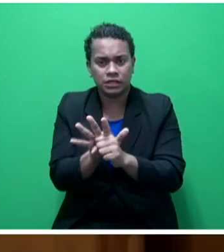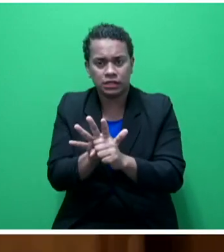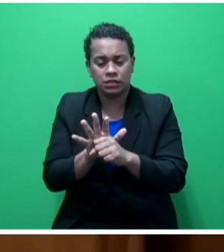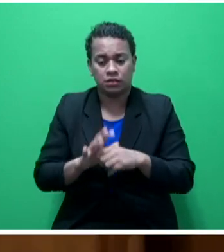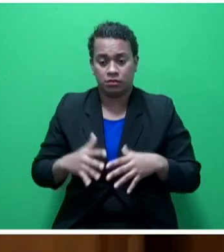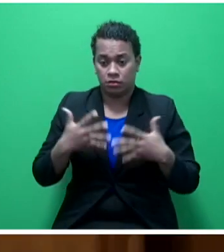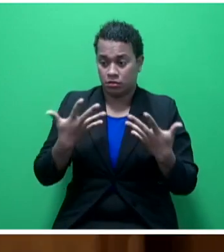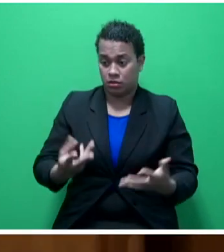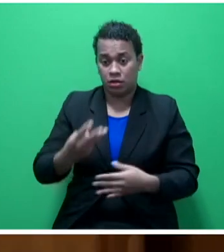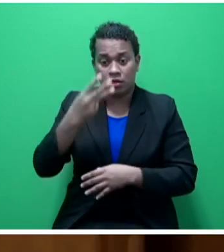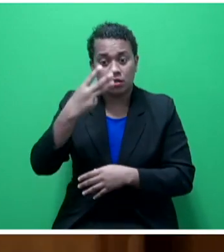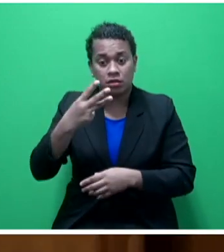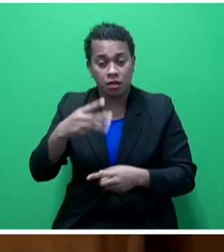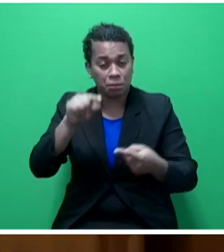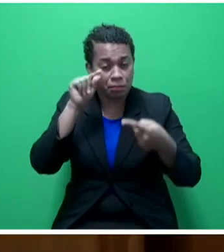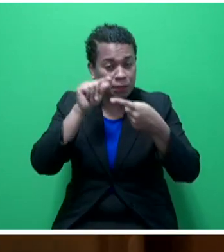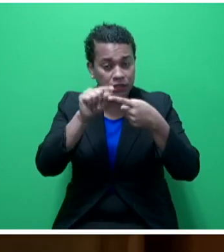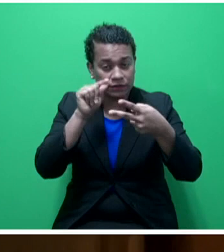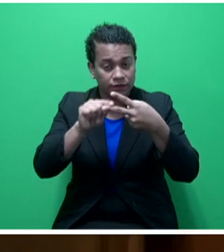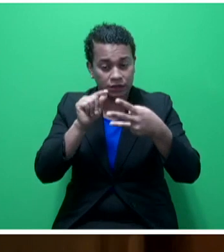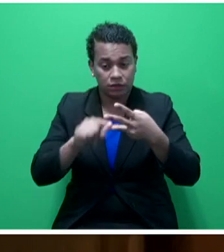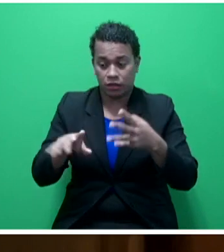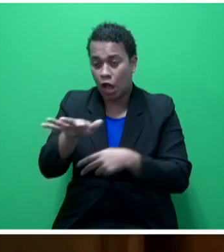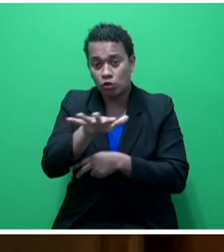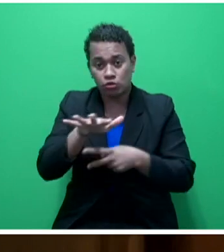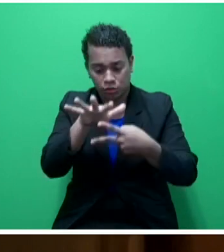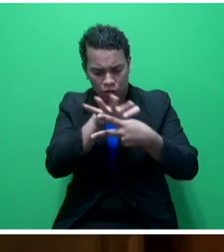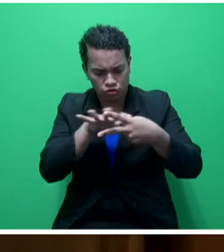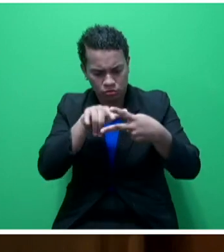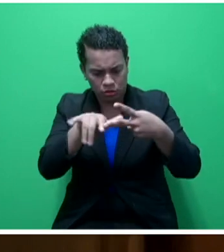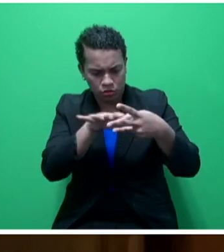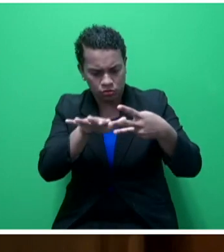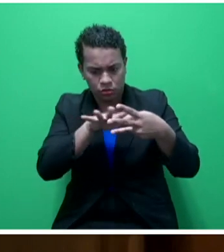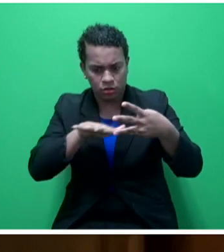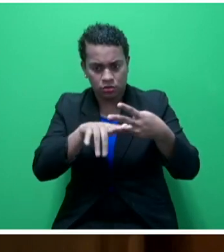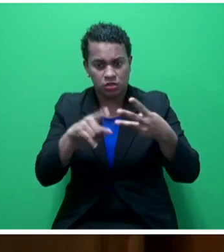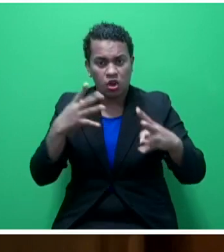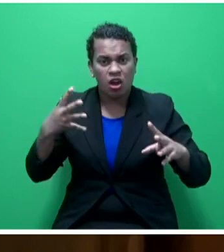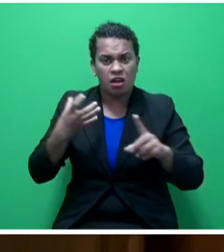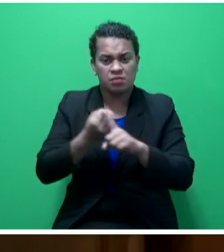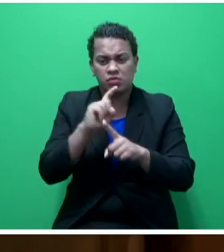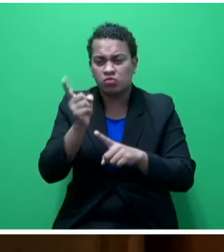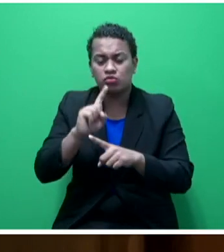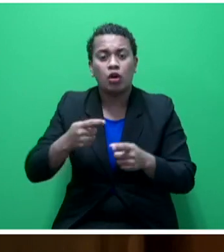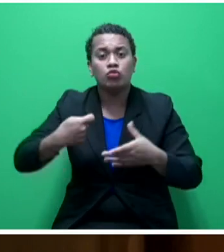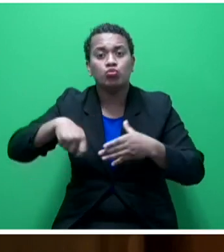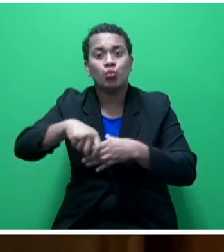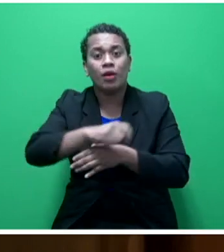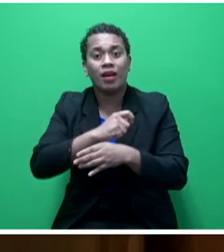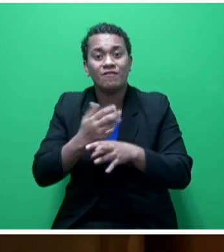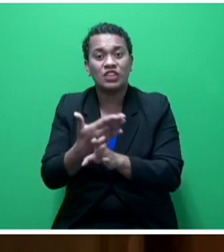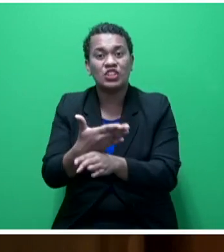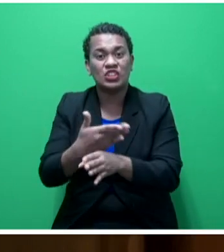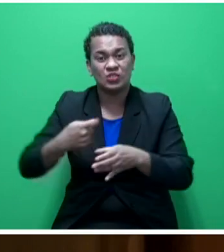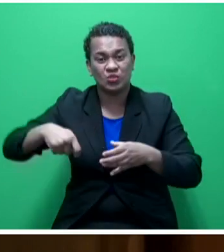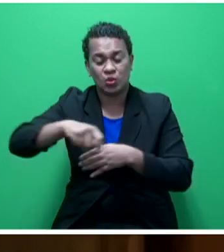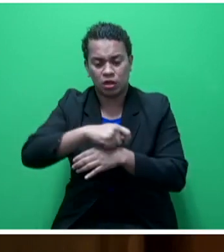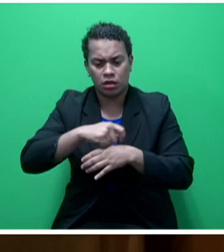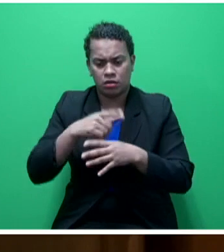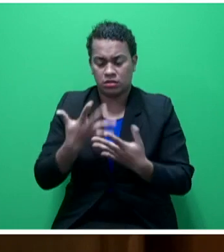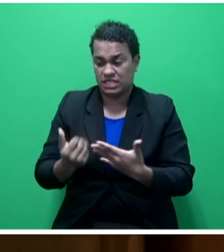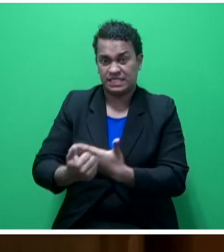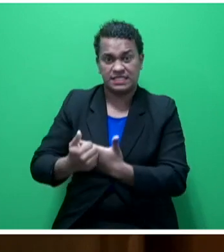specific areas: impact on tuna fisheries, impact of safety of observers and